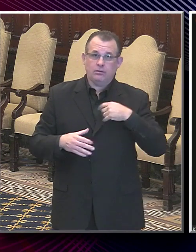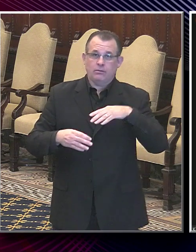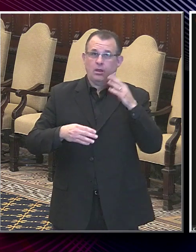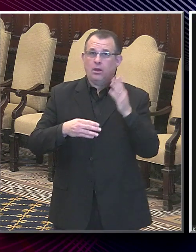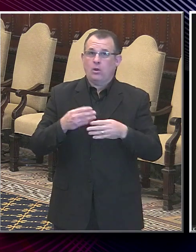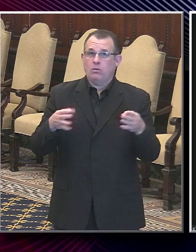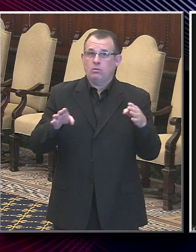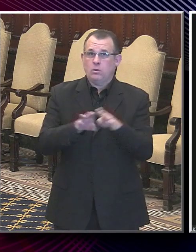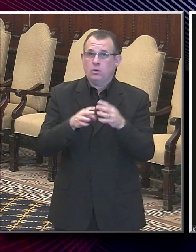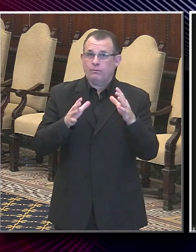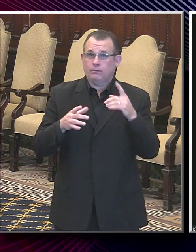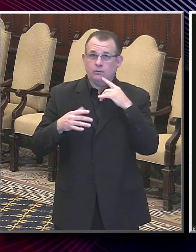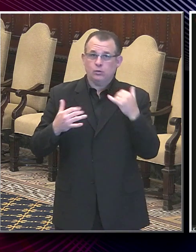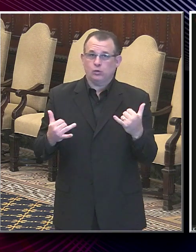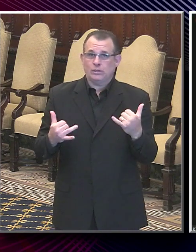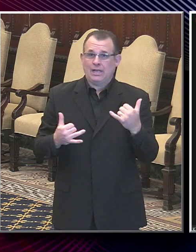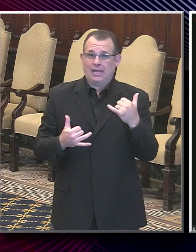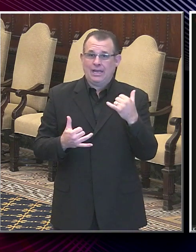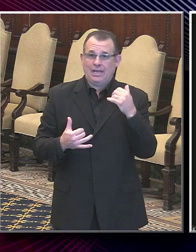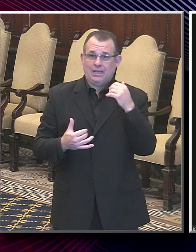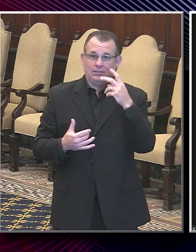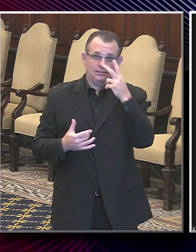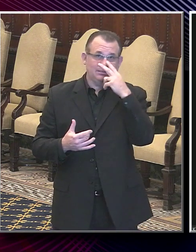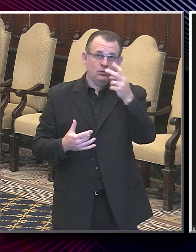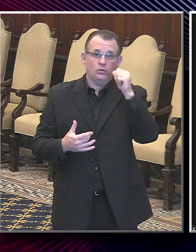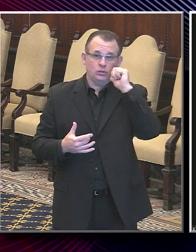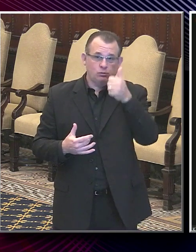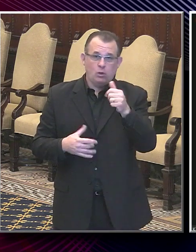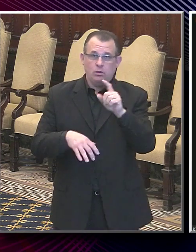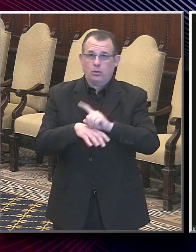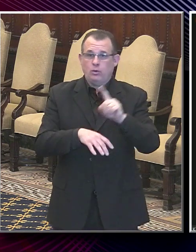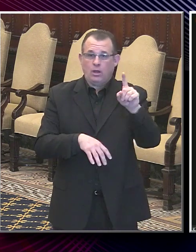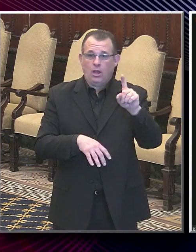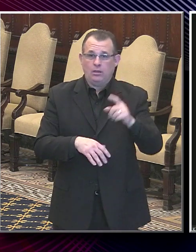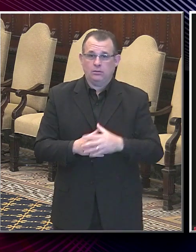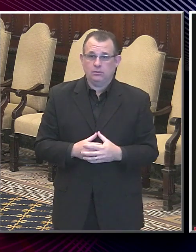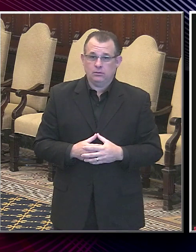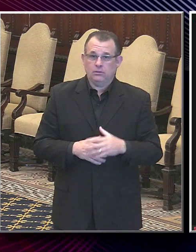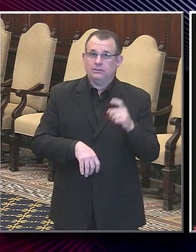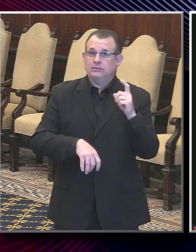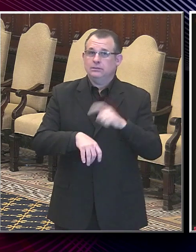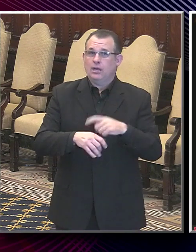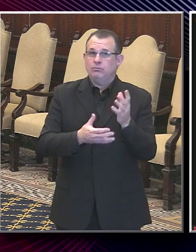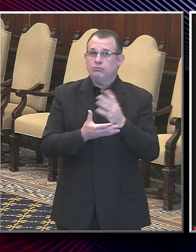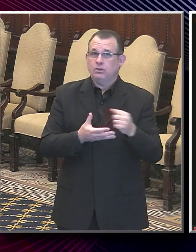our briefing for today, and we will see everyone back here tomorrow at 1 p.m. Thank you.